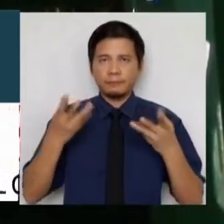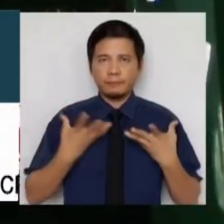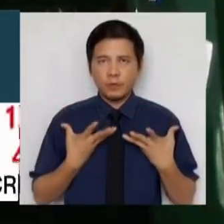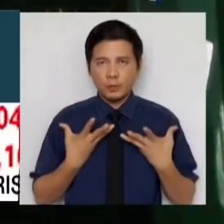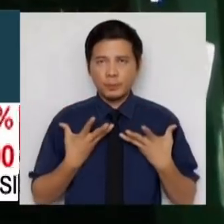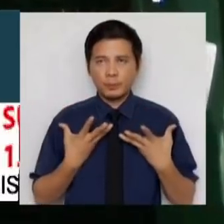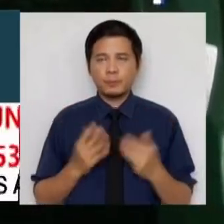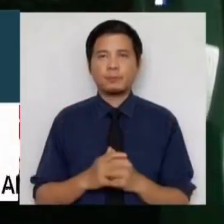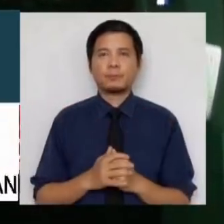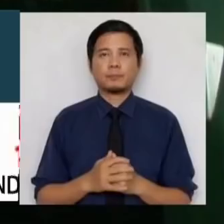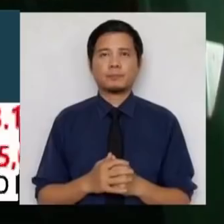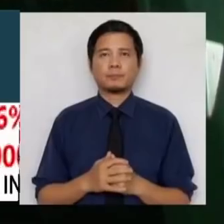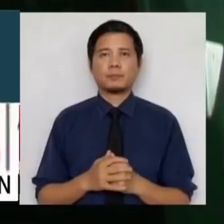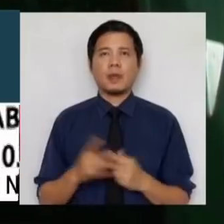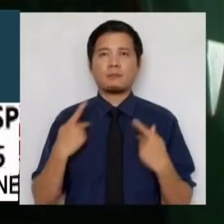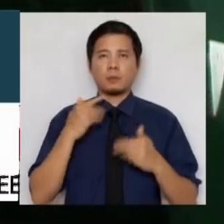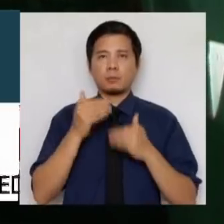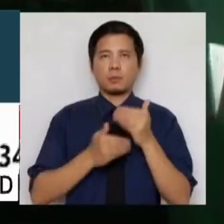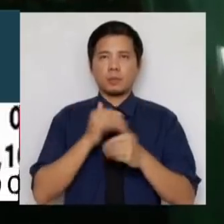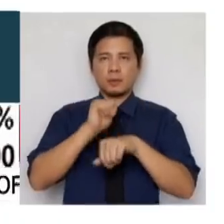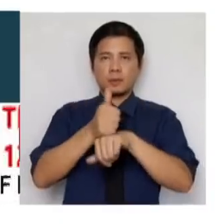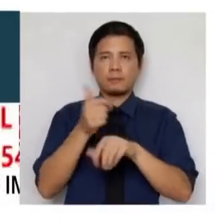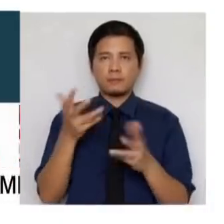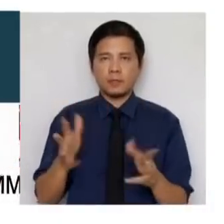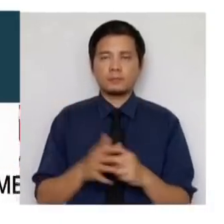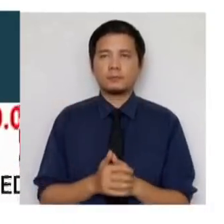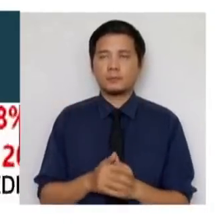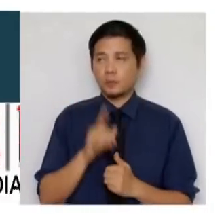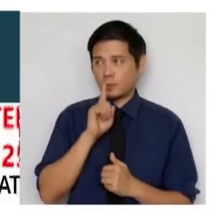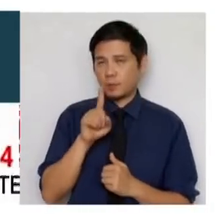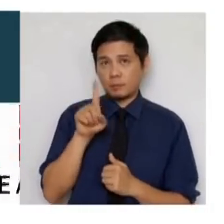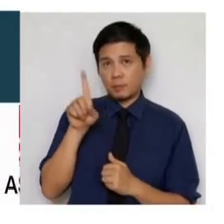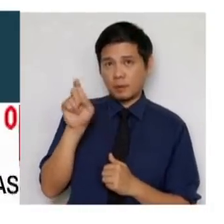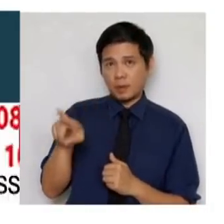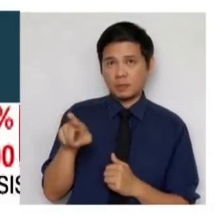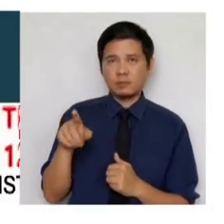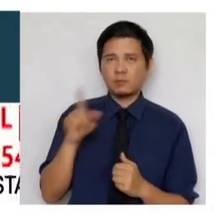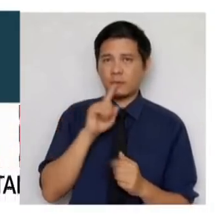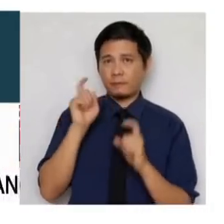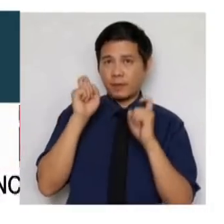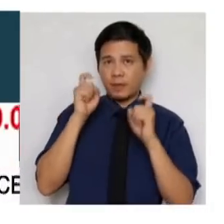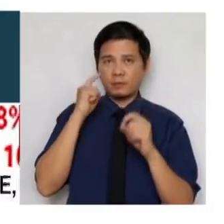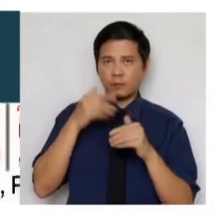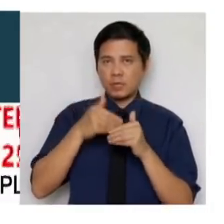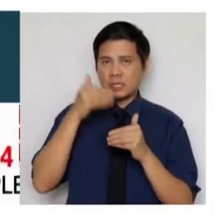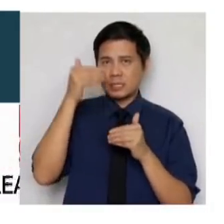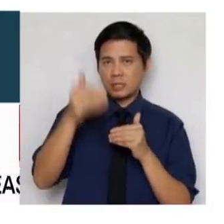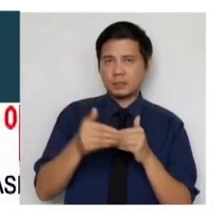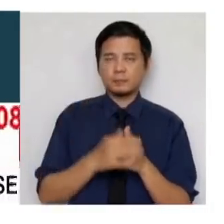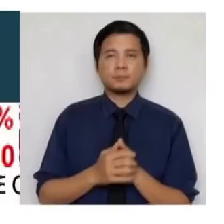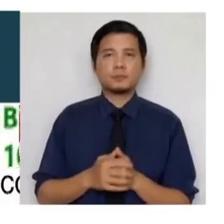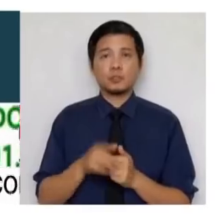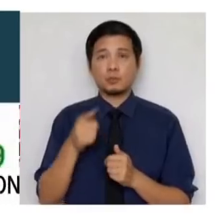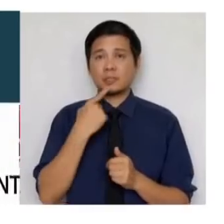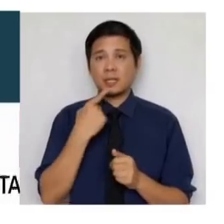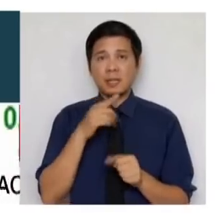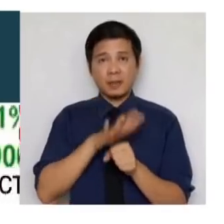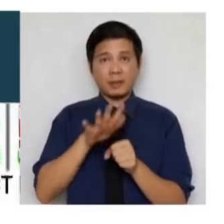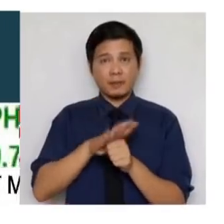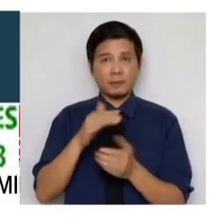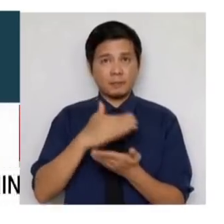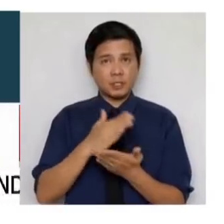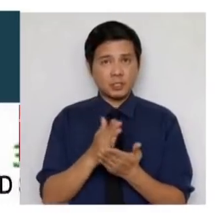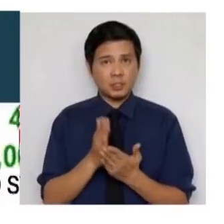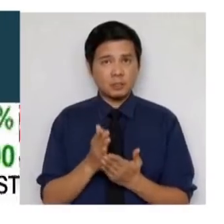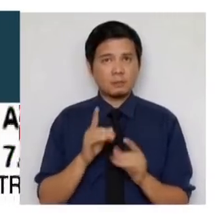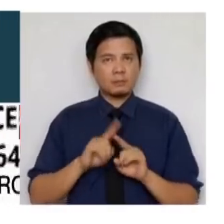will be listened to. Mayor, very quickly on this topic before we go on to the next, you say you have enough funds, but